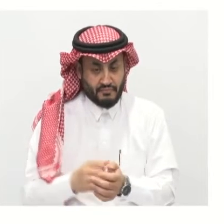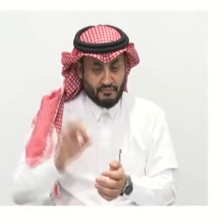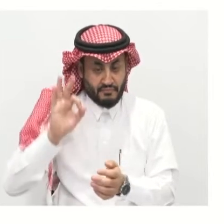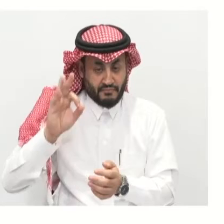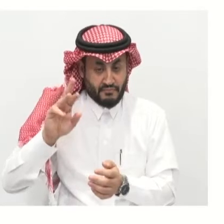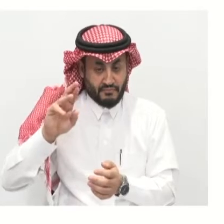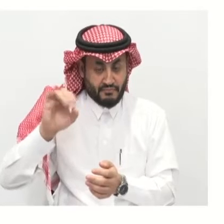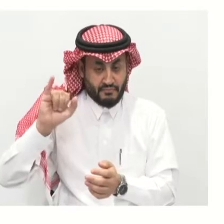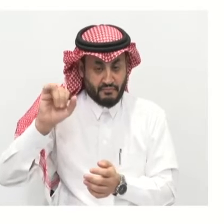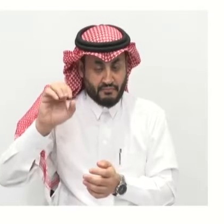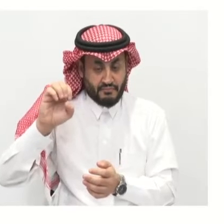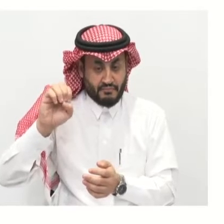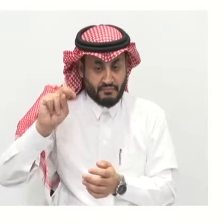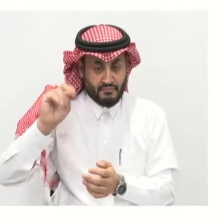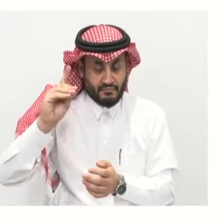friend.